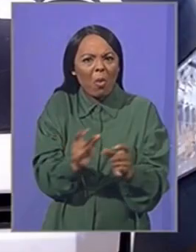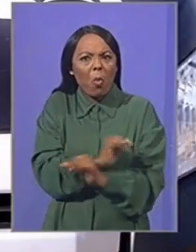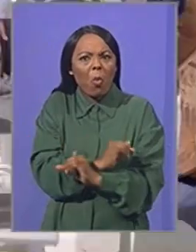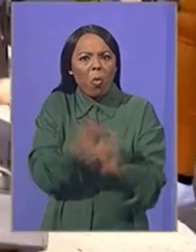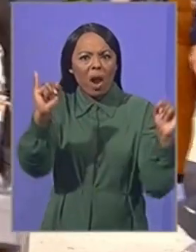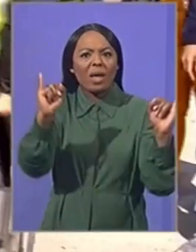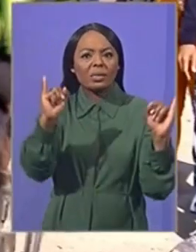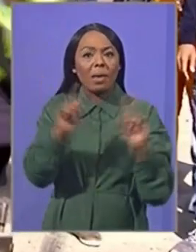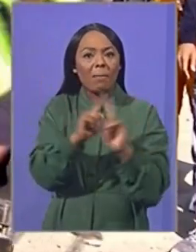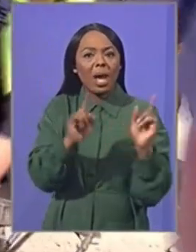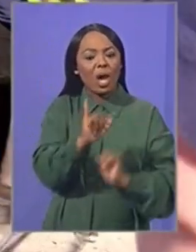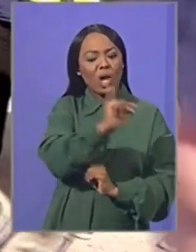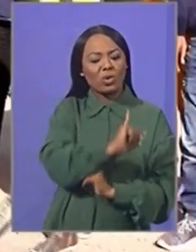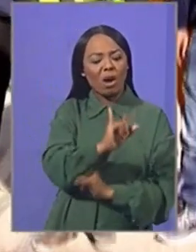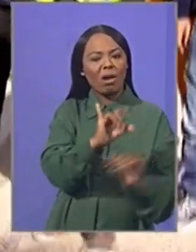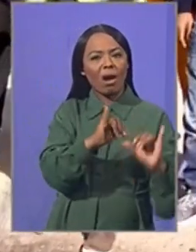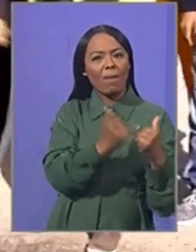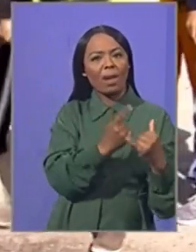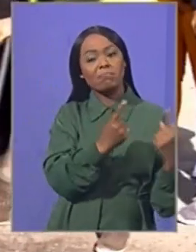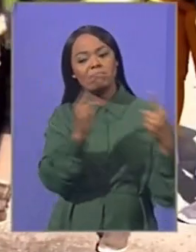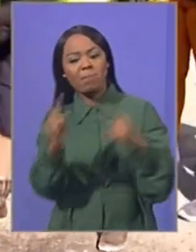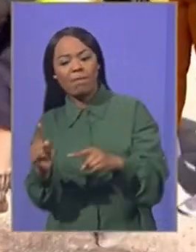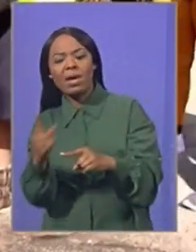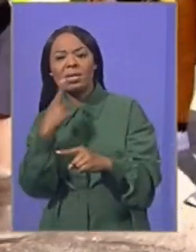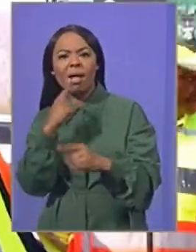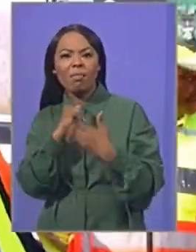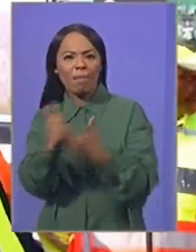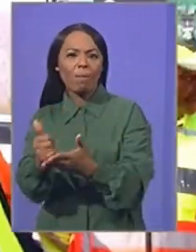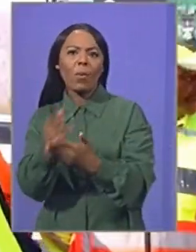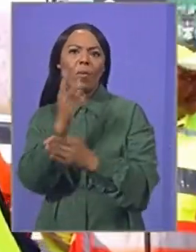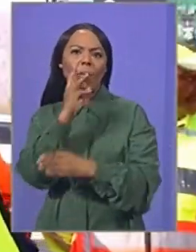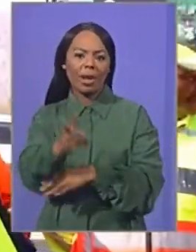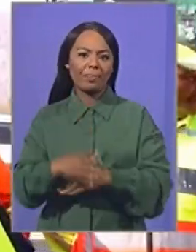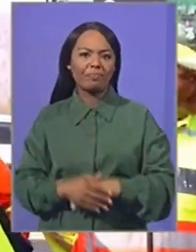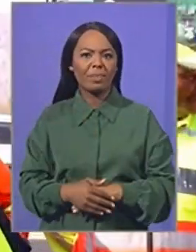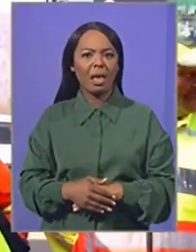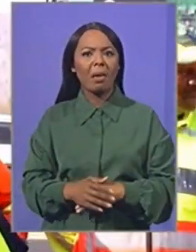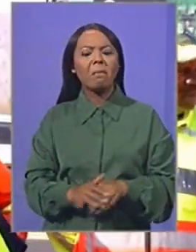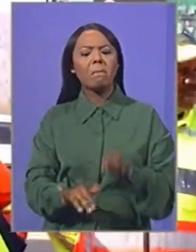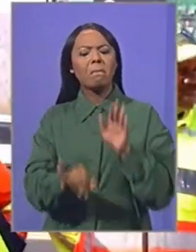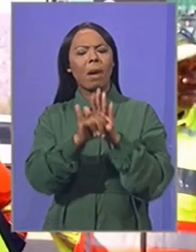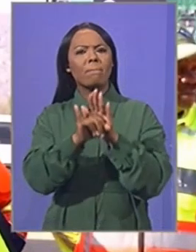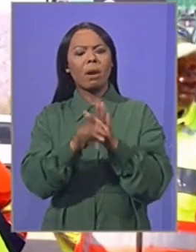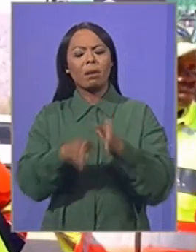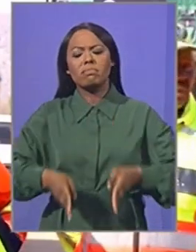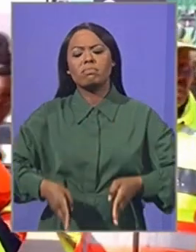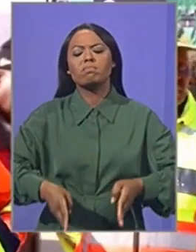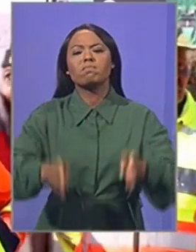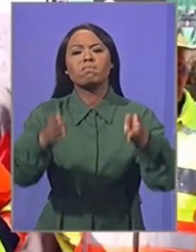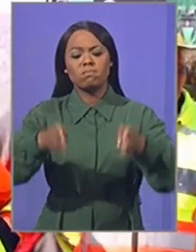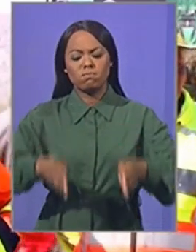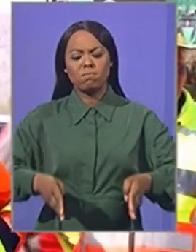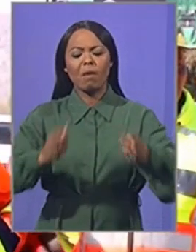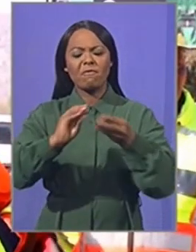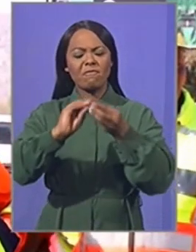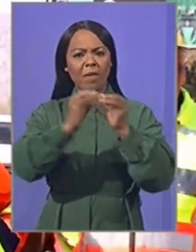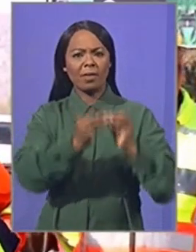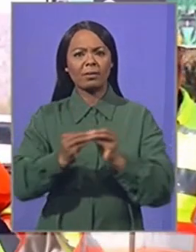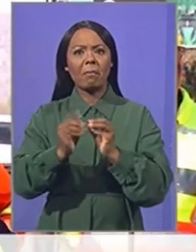thusa. Re bone go le botlhokwa gore tsela e diriwe ka ntlha ya gore